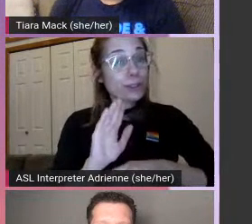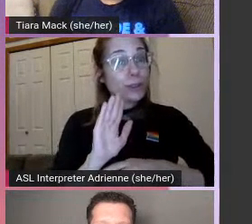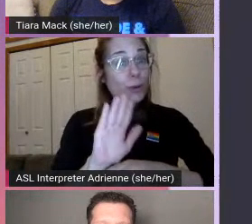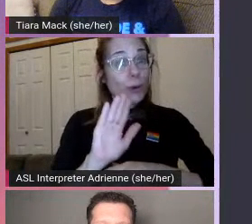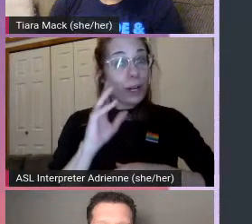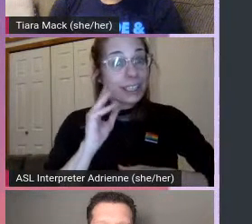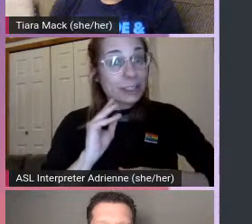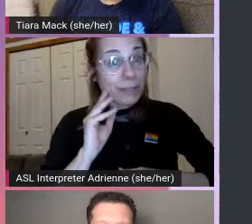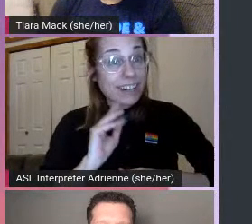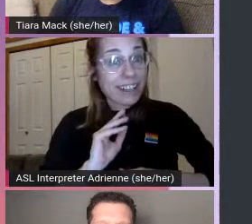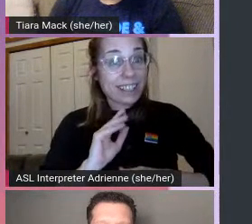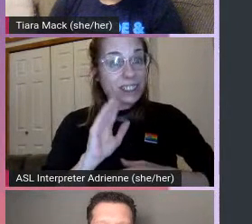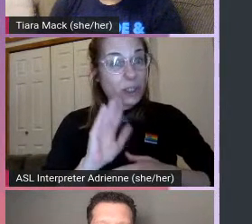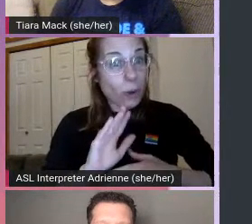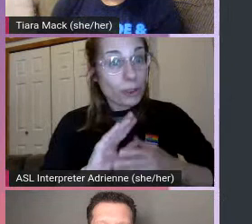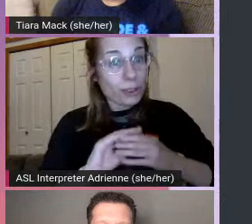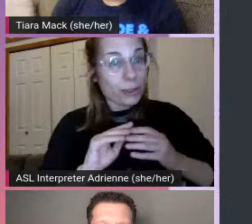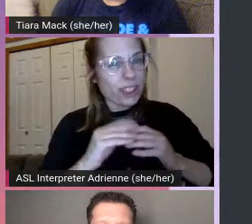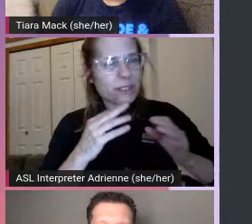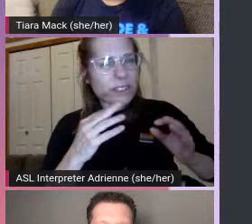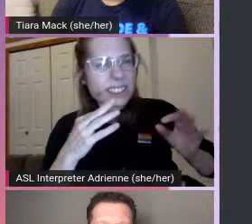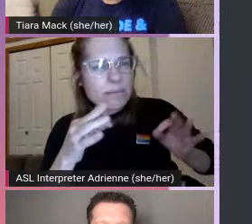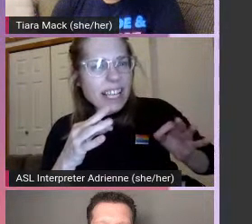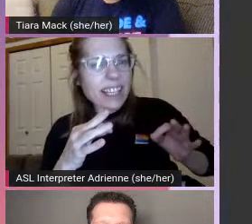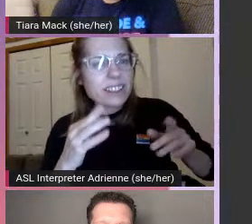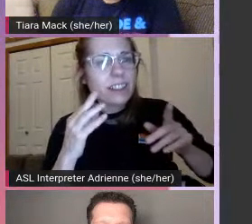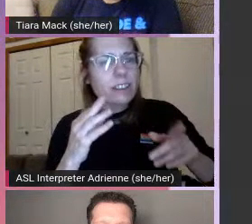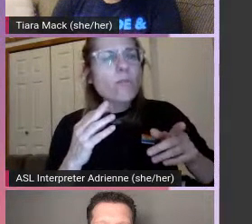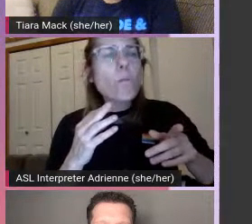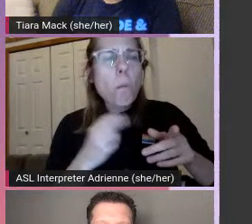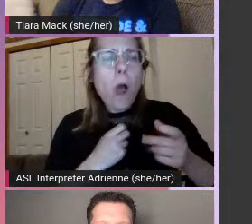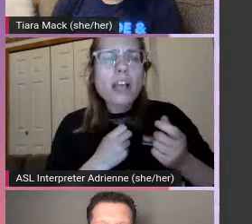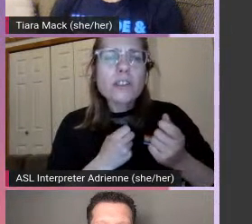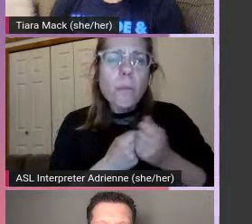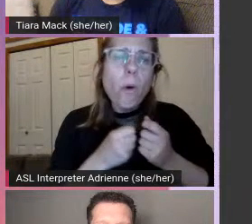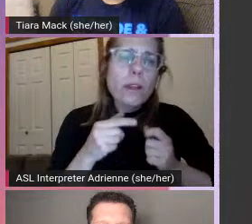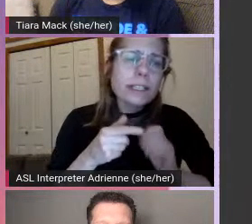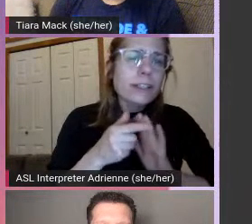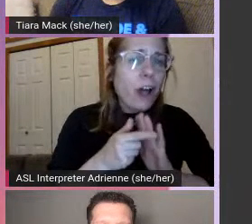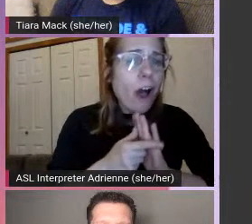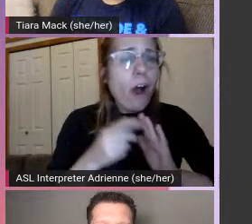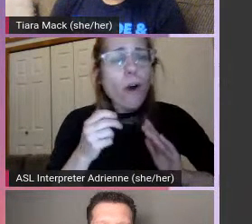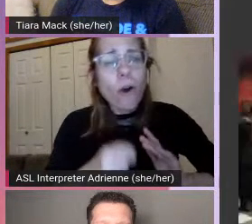piece of legislation in your state. Next slide, please.